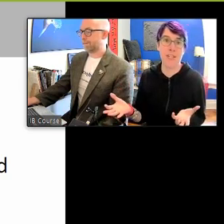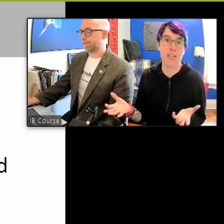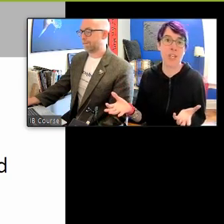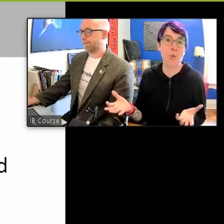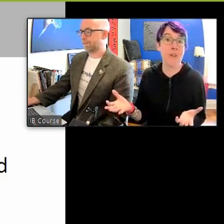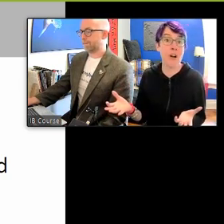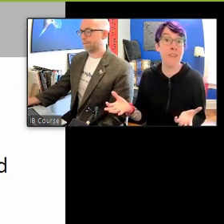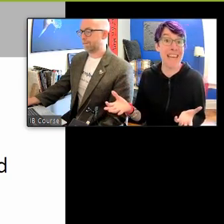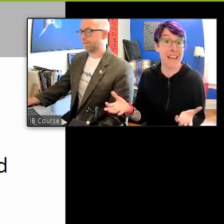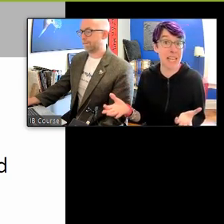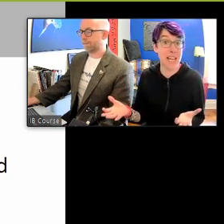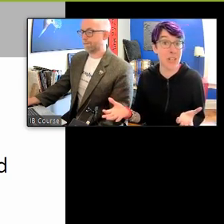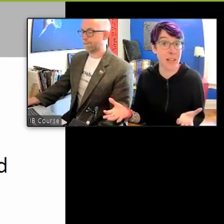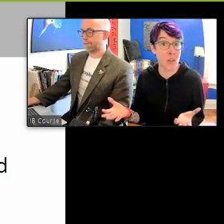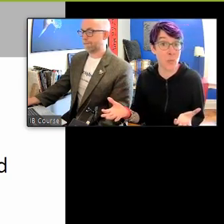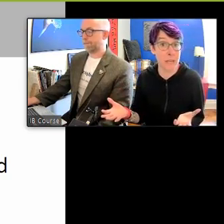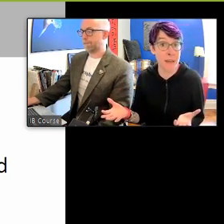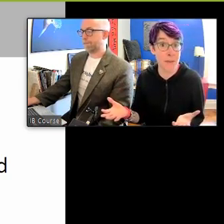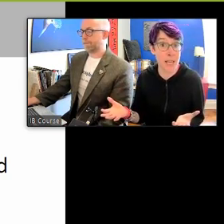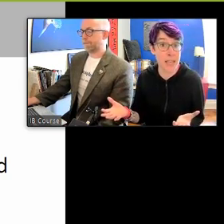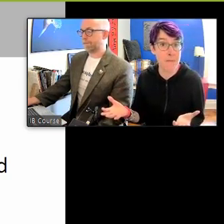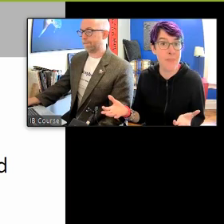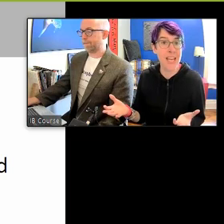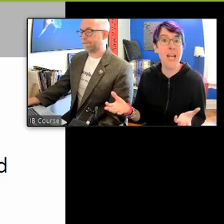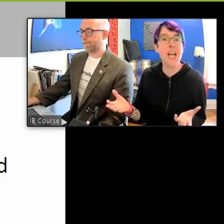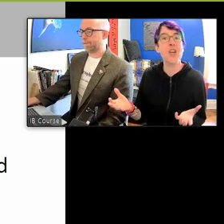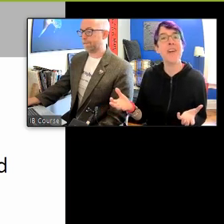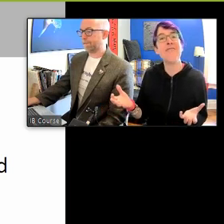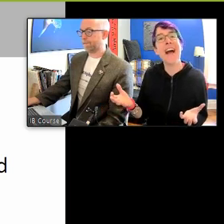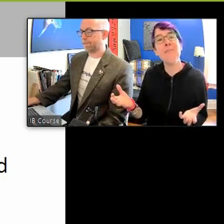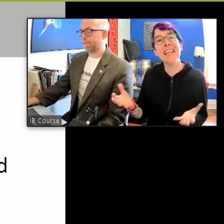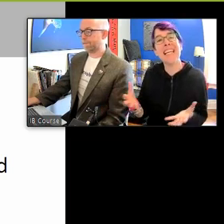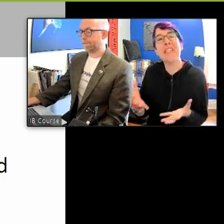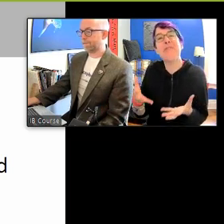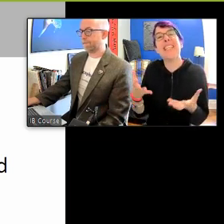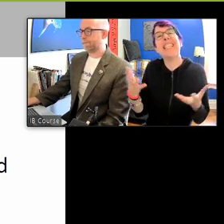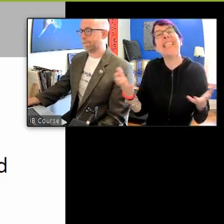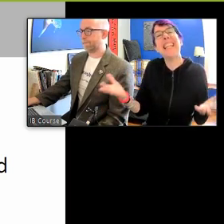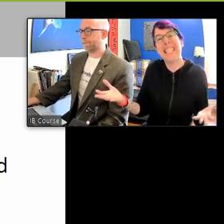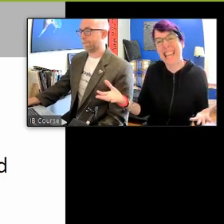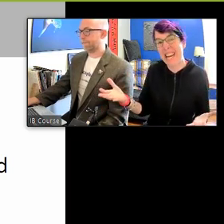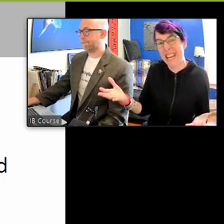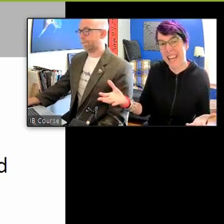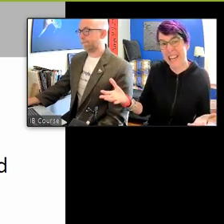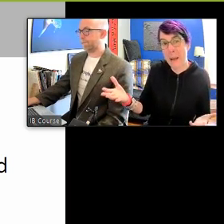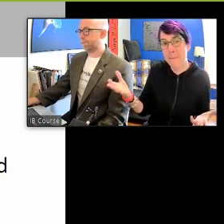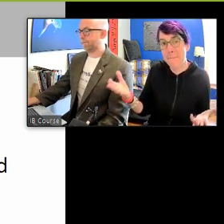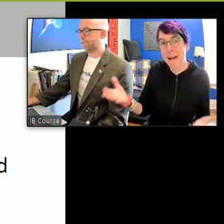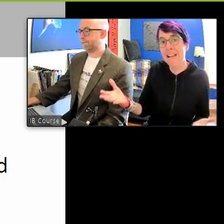environment such that you evolve an adaptation like the woolly mammoth, your environment is